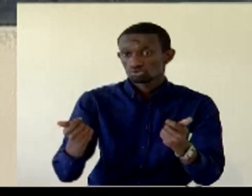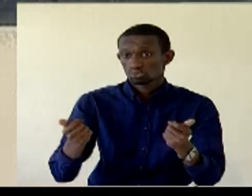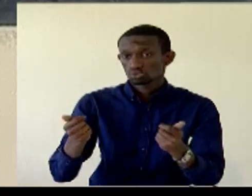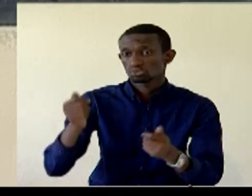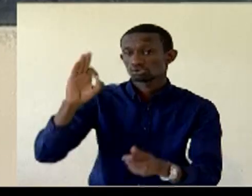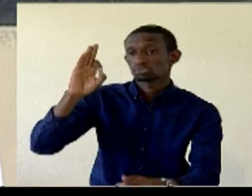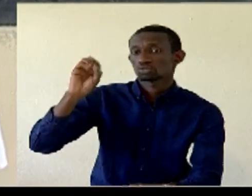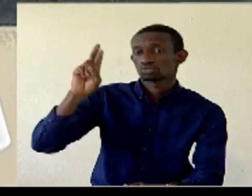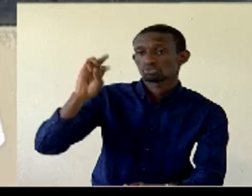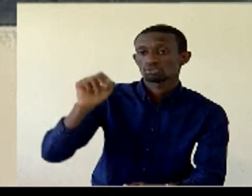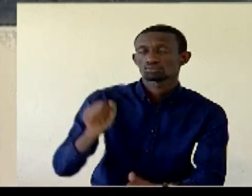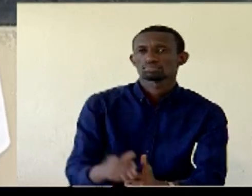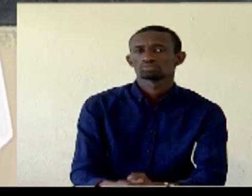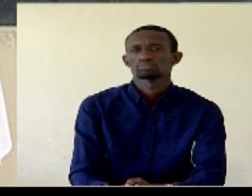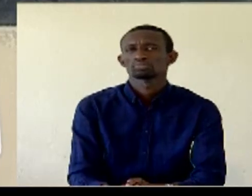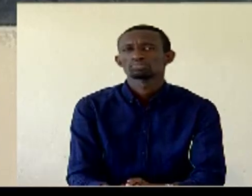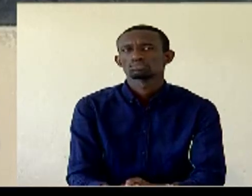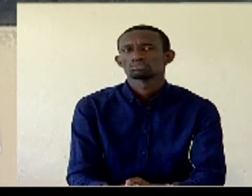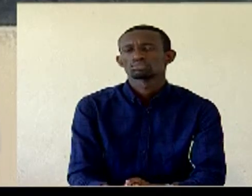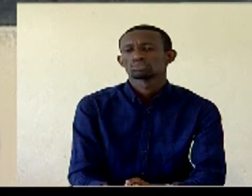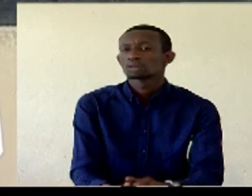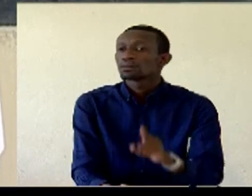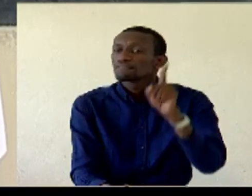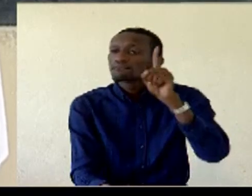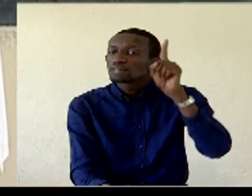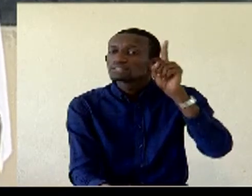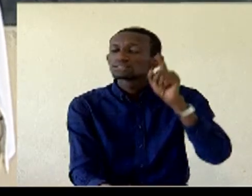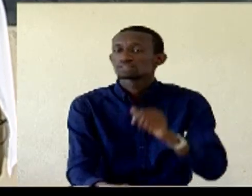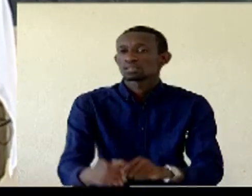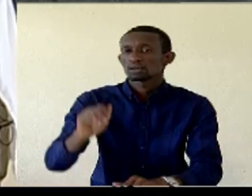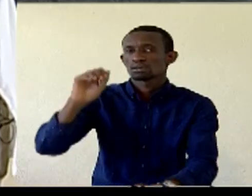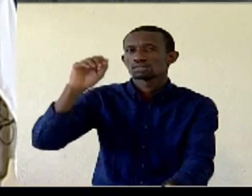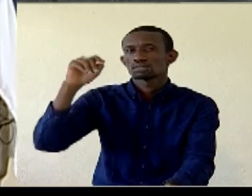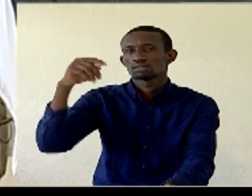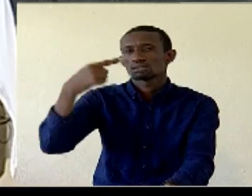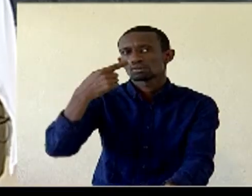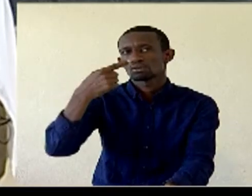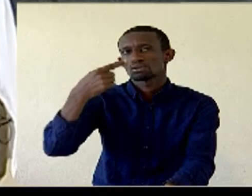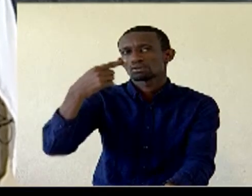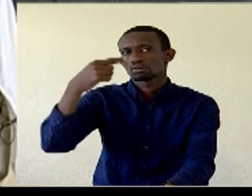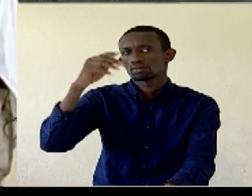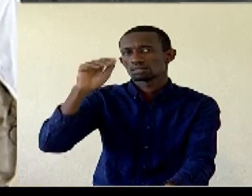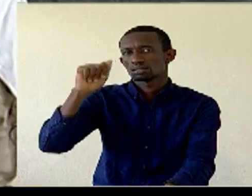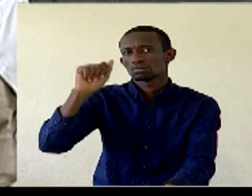So we'll have this. This is in gaseous form. This